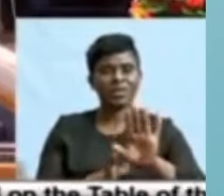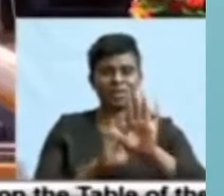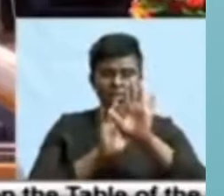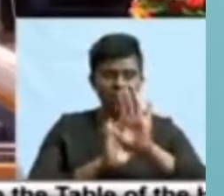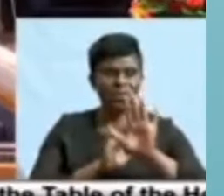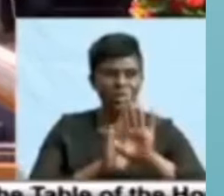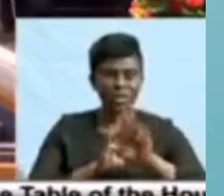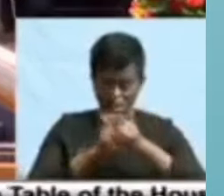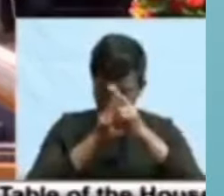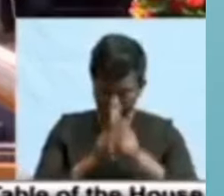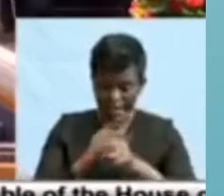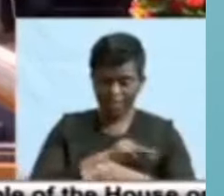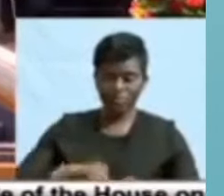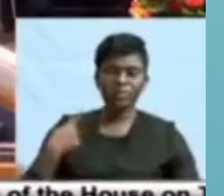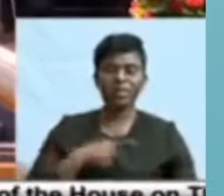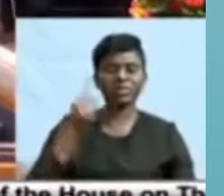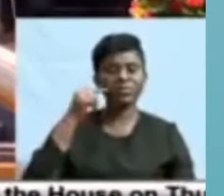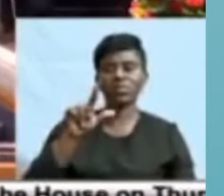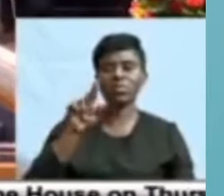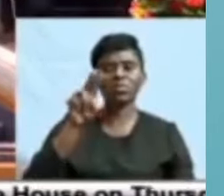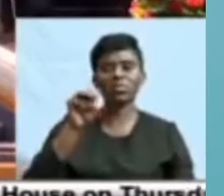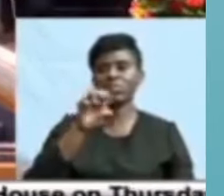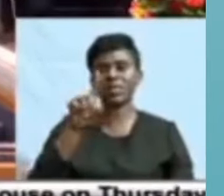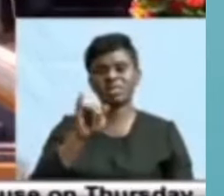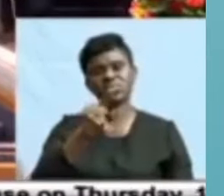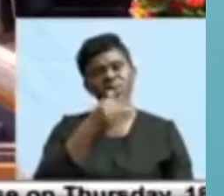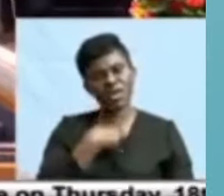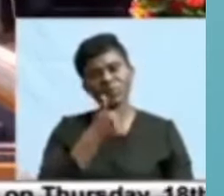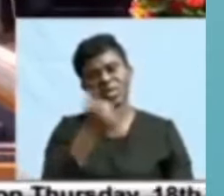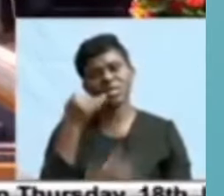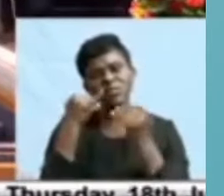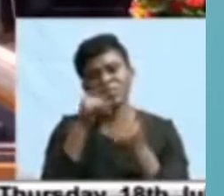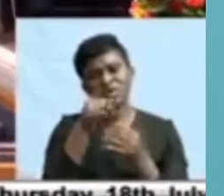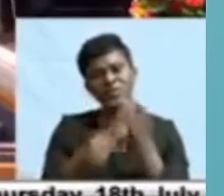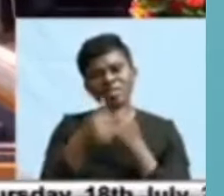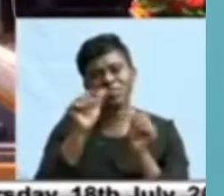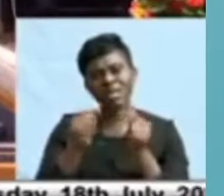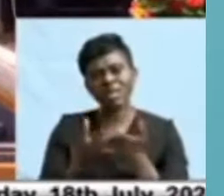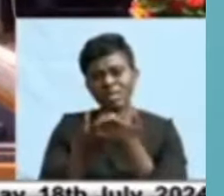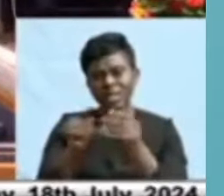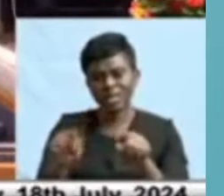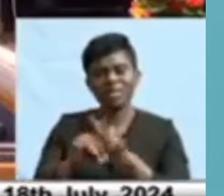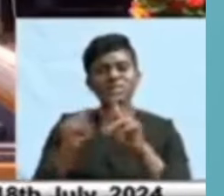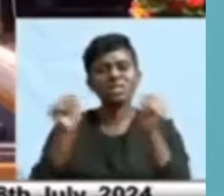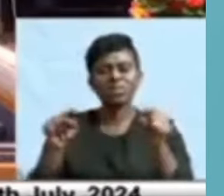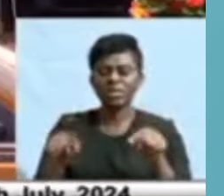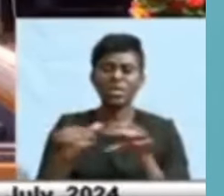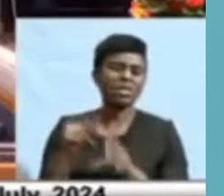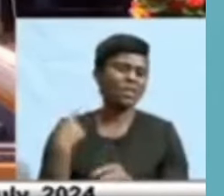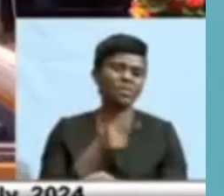Honorable member for Lumezi, you have been guided. Do you have any information that you can lay on the table of the